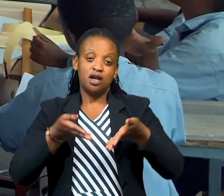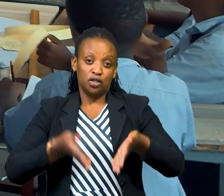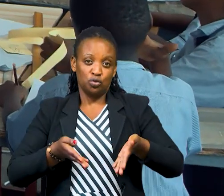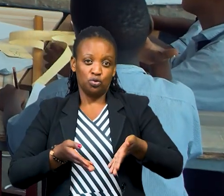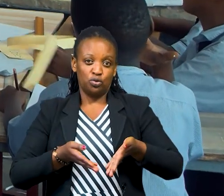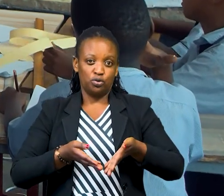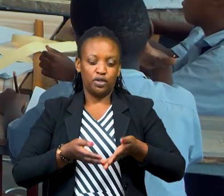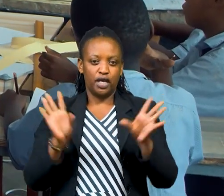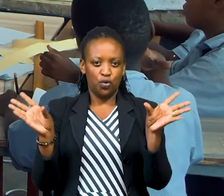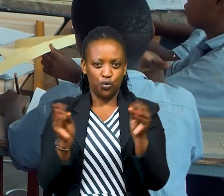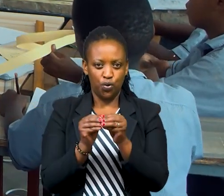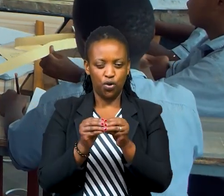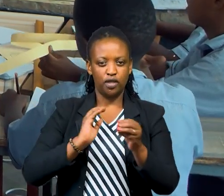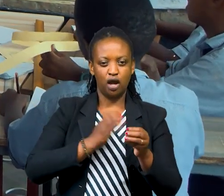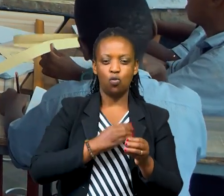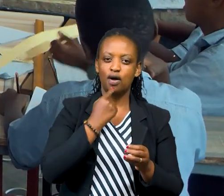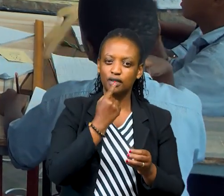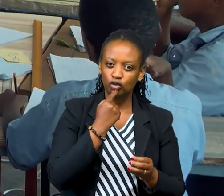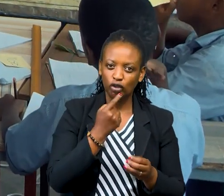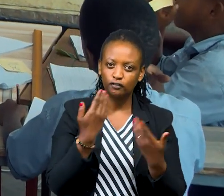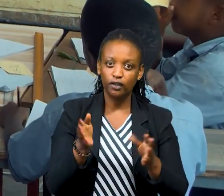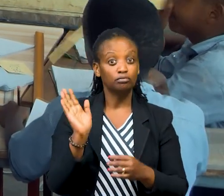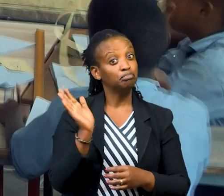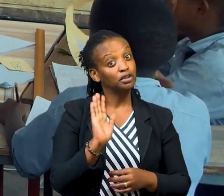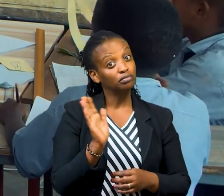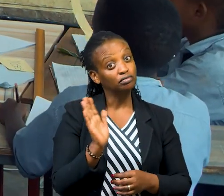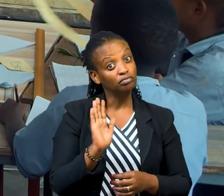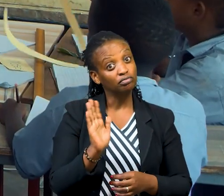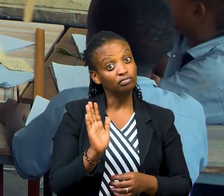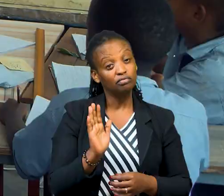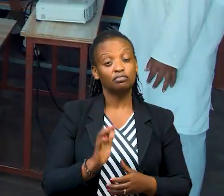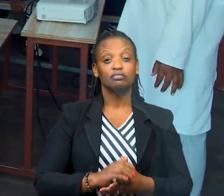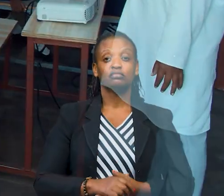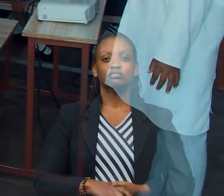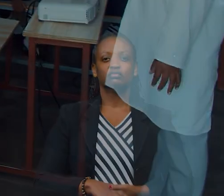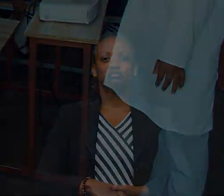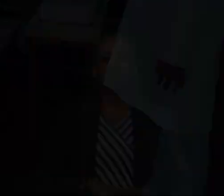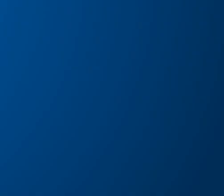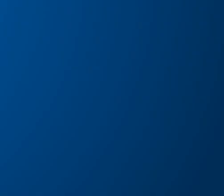so today we've come to the conclusion of our lesson. Bye-bye.